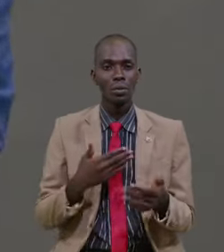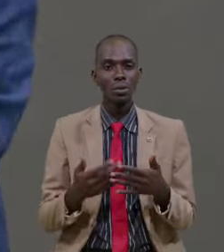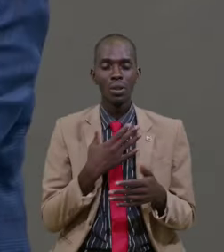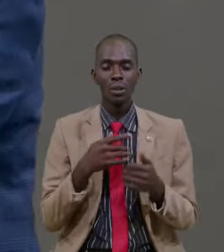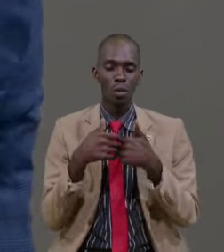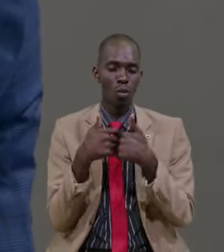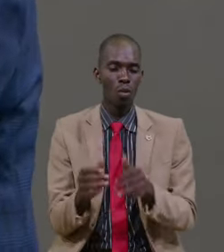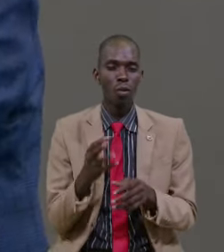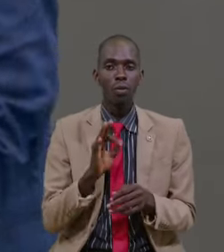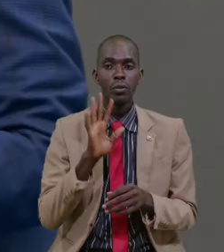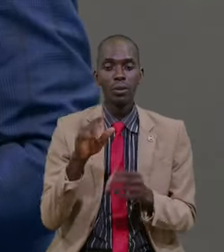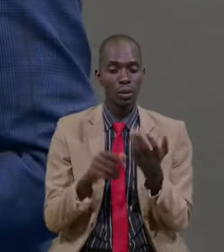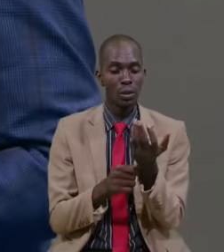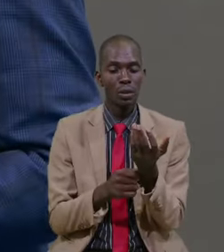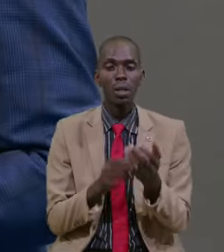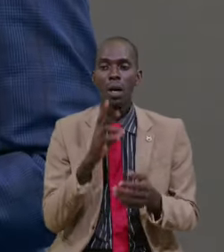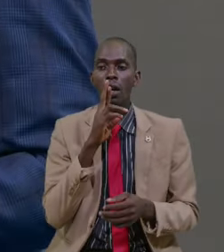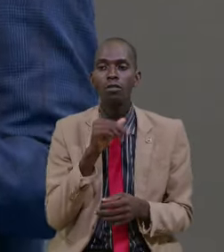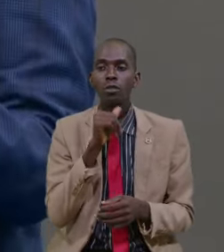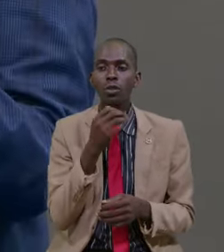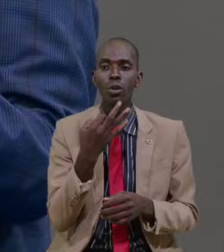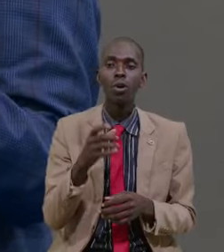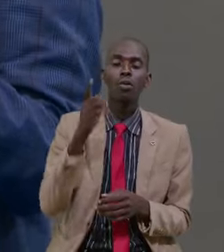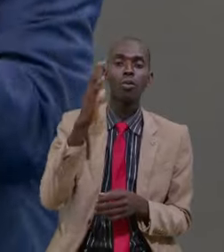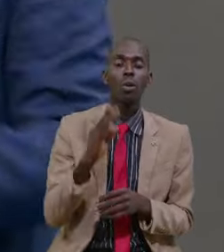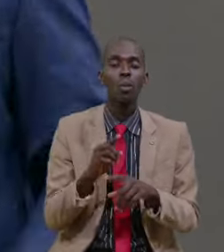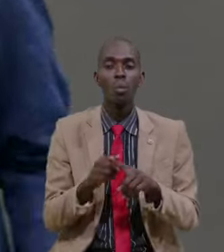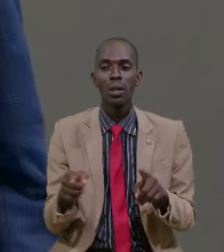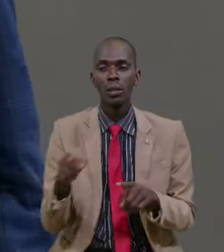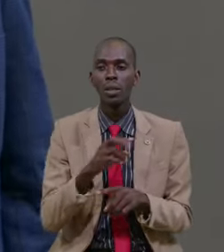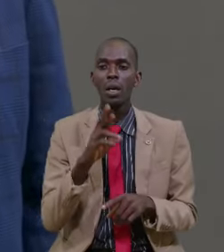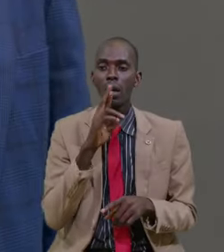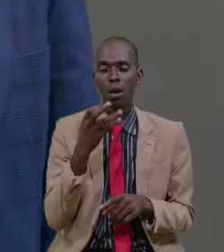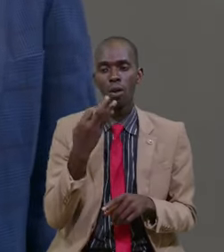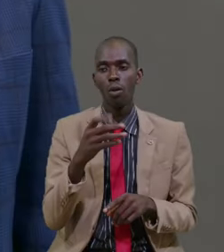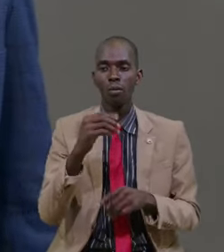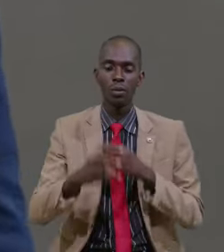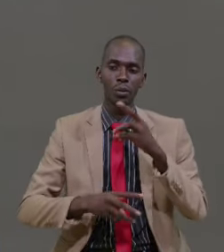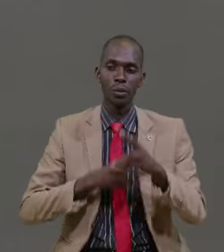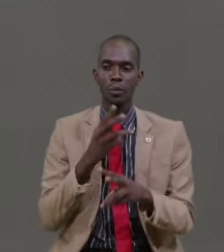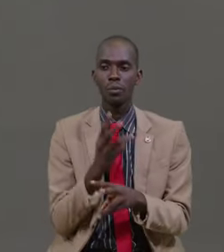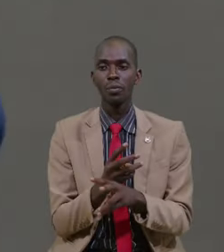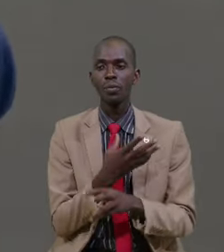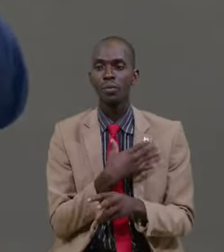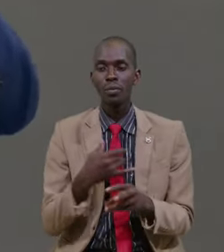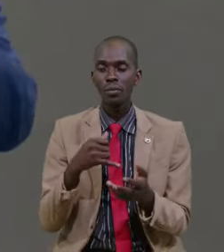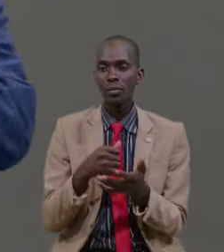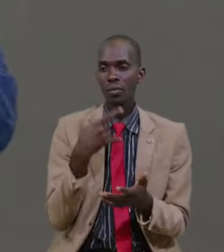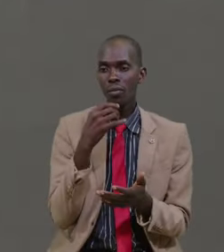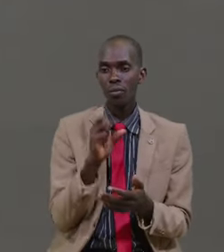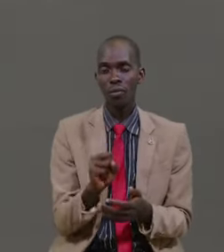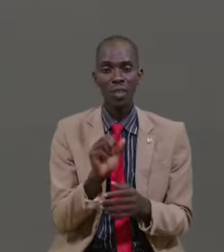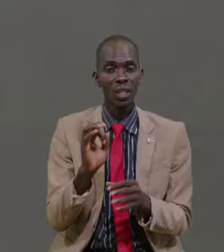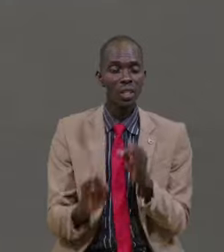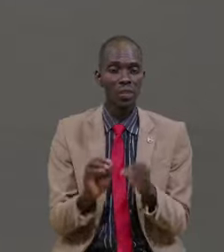flesh. They are not of God, but they are of the world. And he says, if anyone, any man,